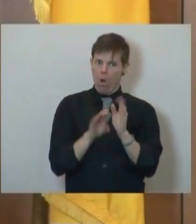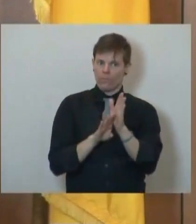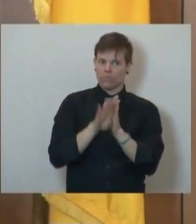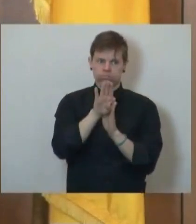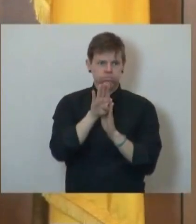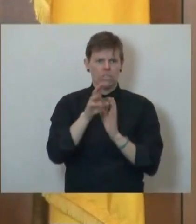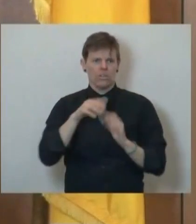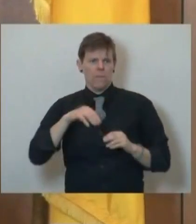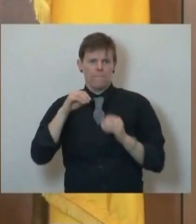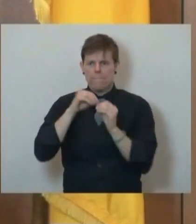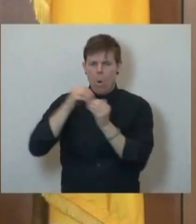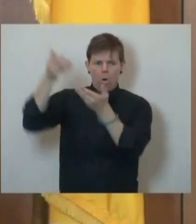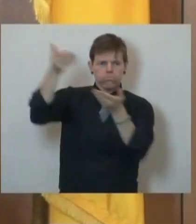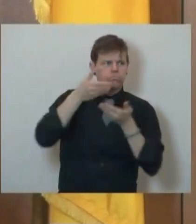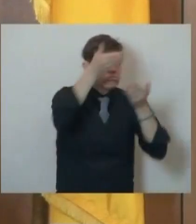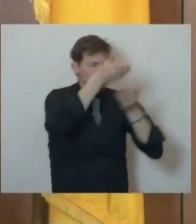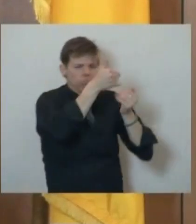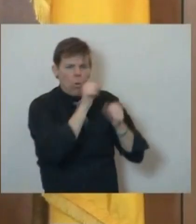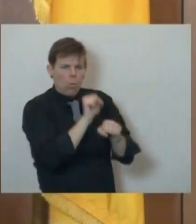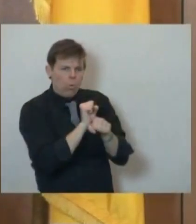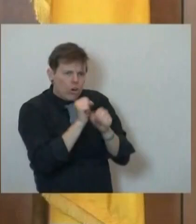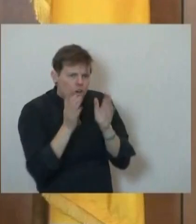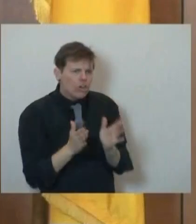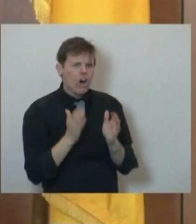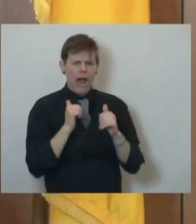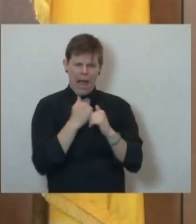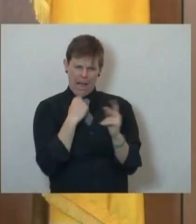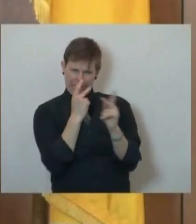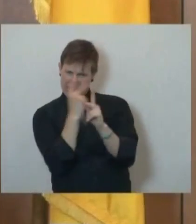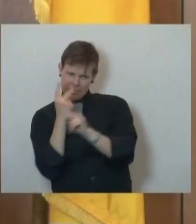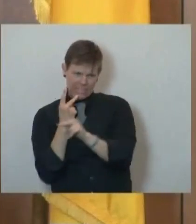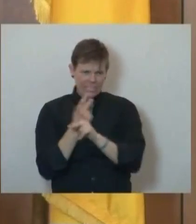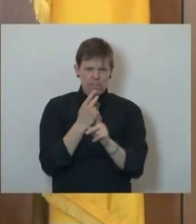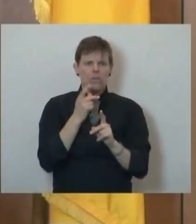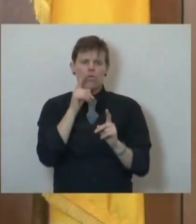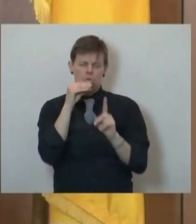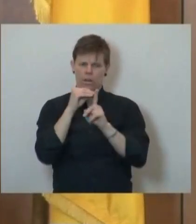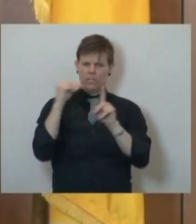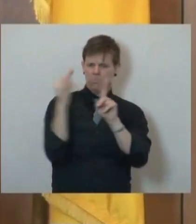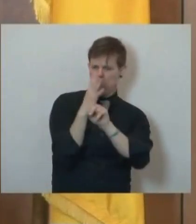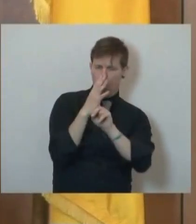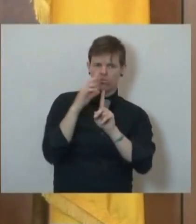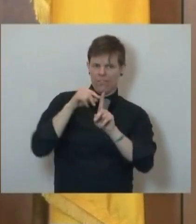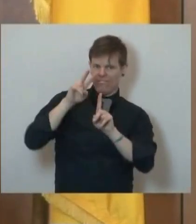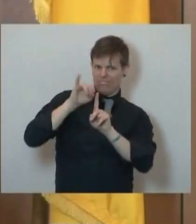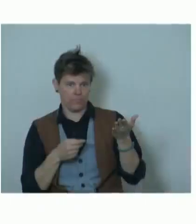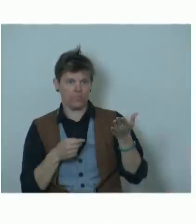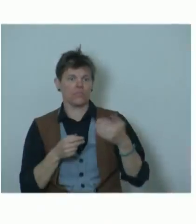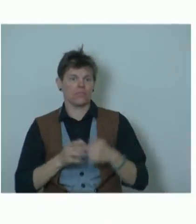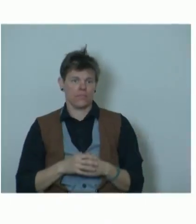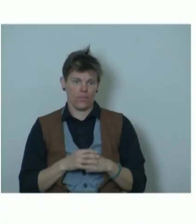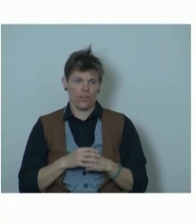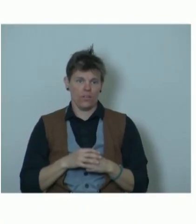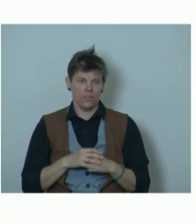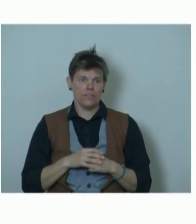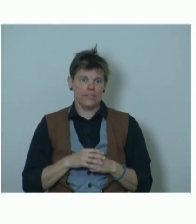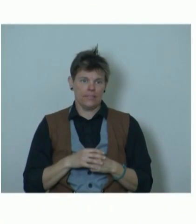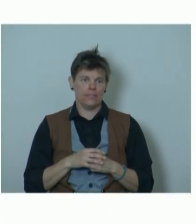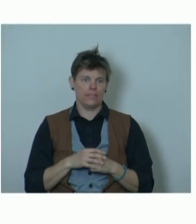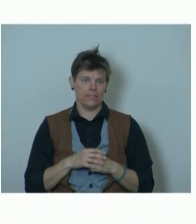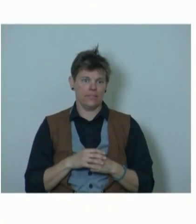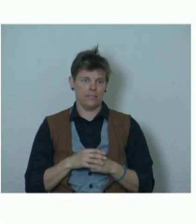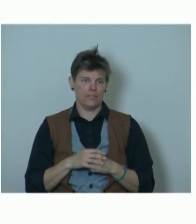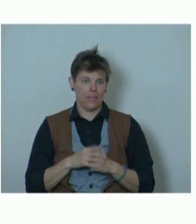to figure out who has been exposed. The governor says streamlining contact tracing efforts will allow governments to